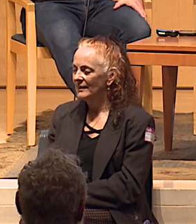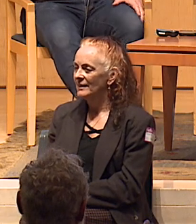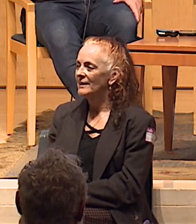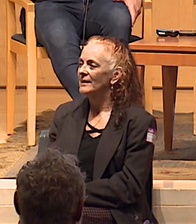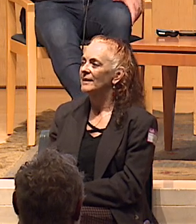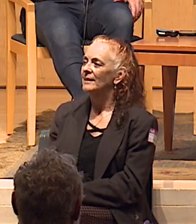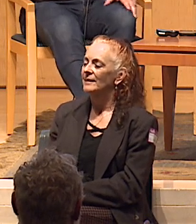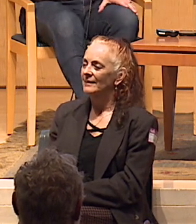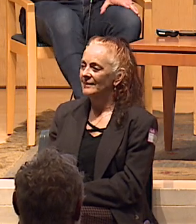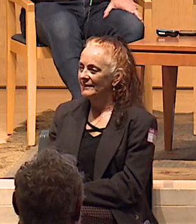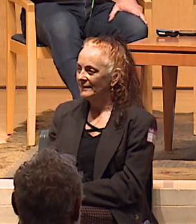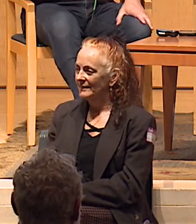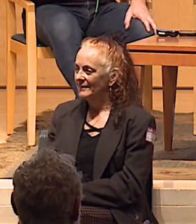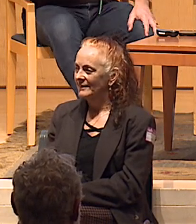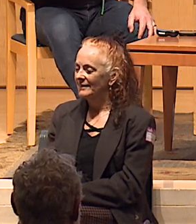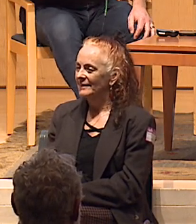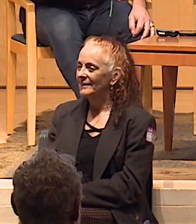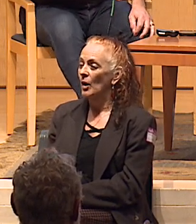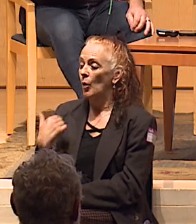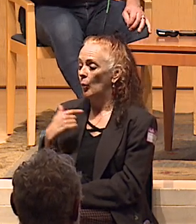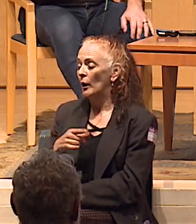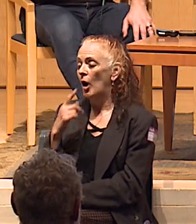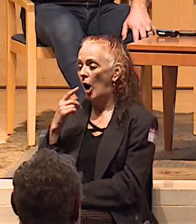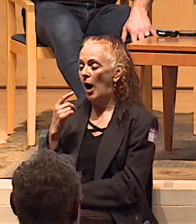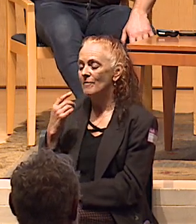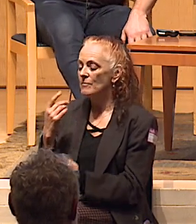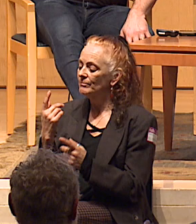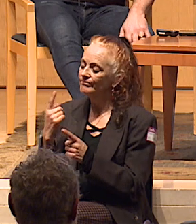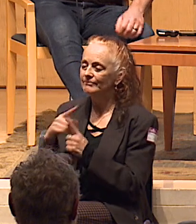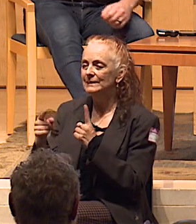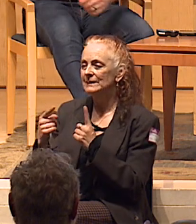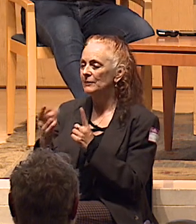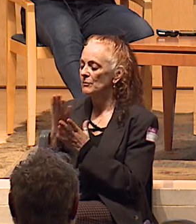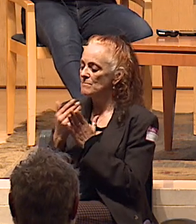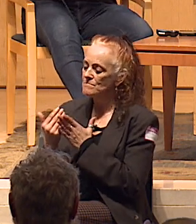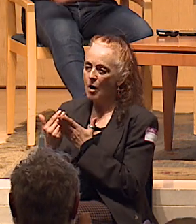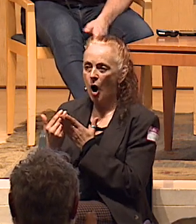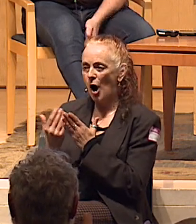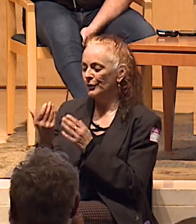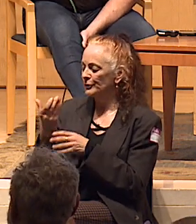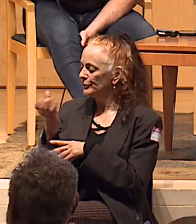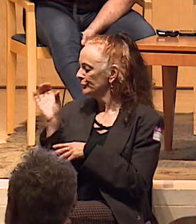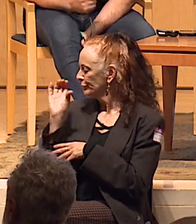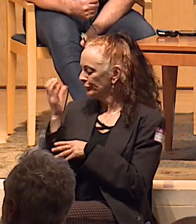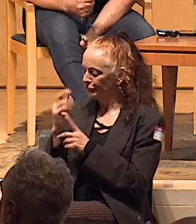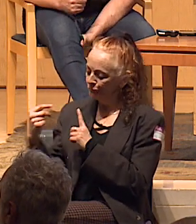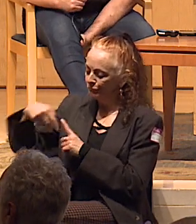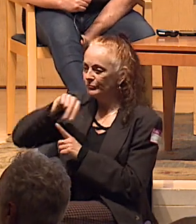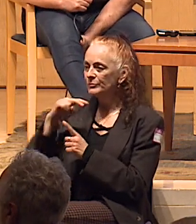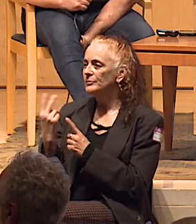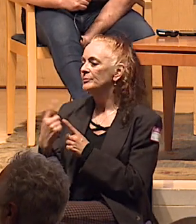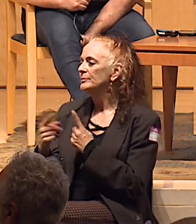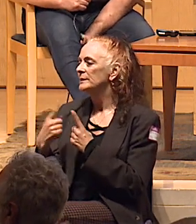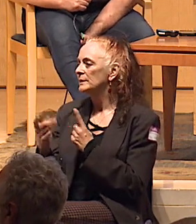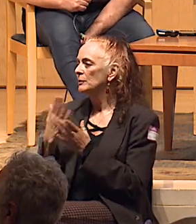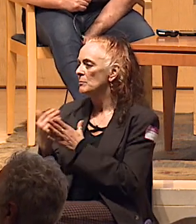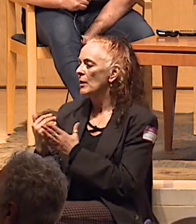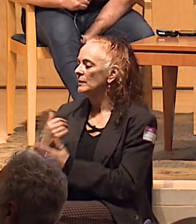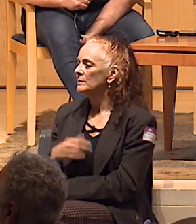contain multitudes. We are multifaceted people. Yeah, exactly. Okay, yes. I'll give you